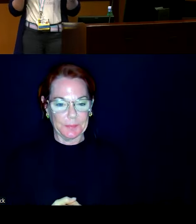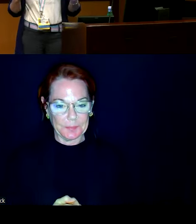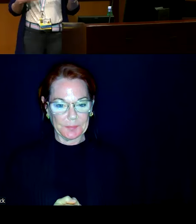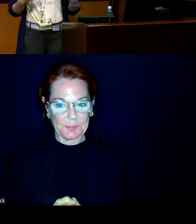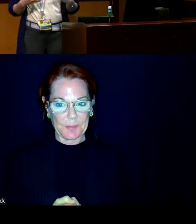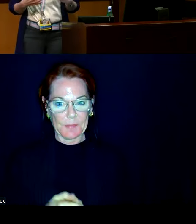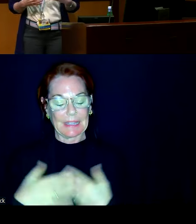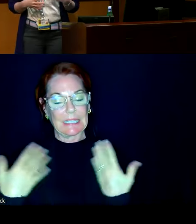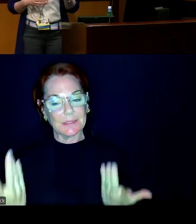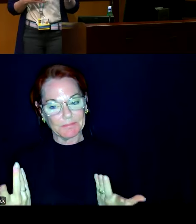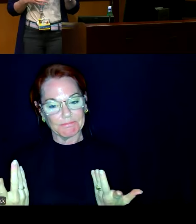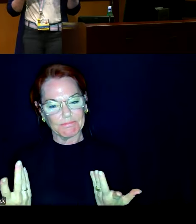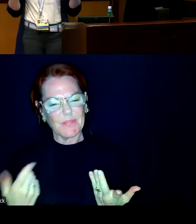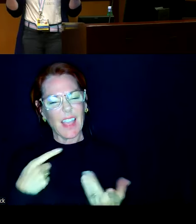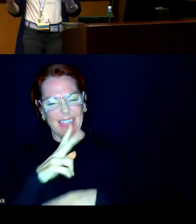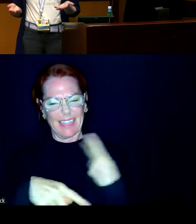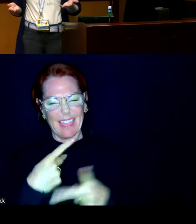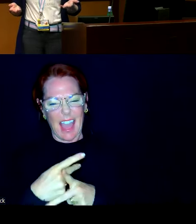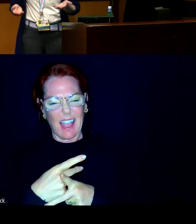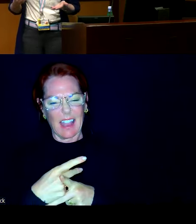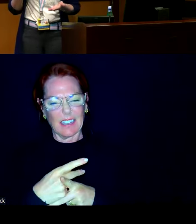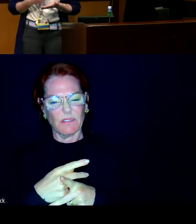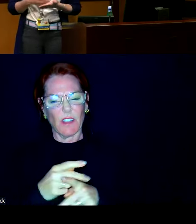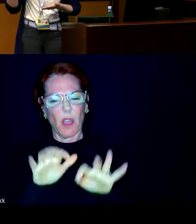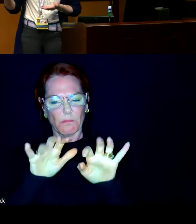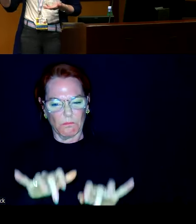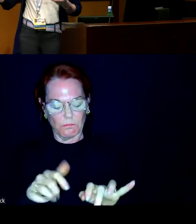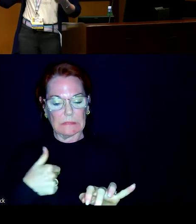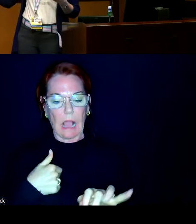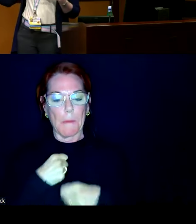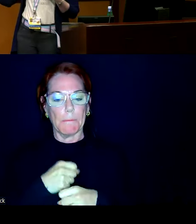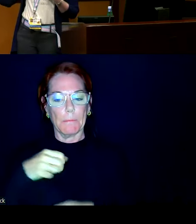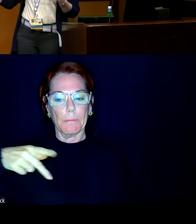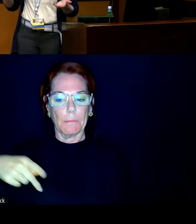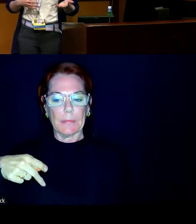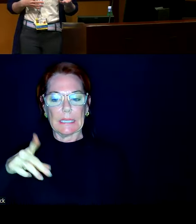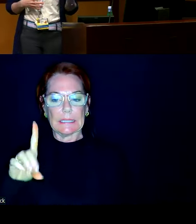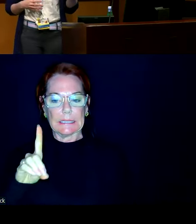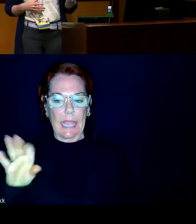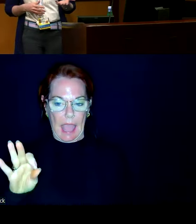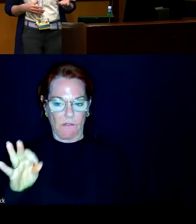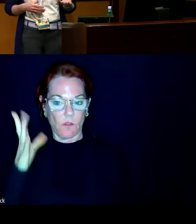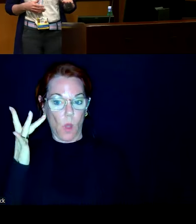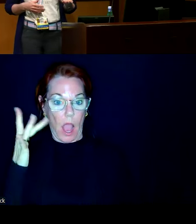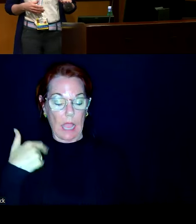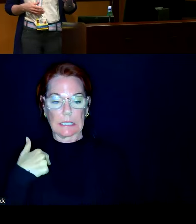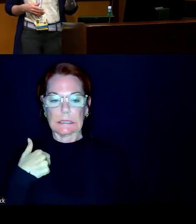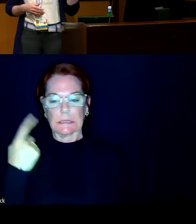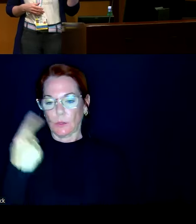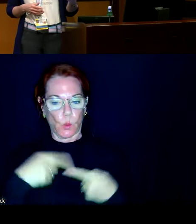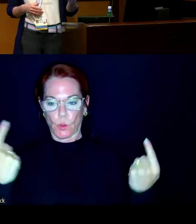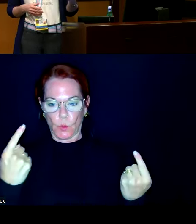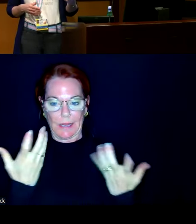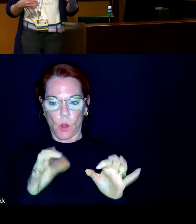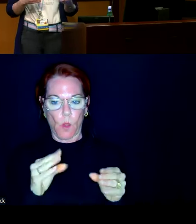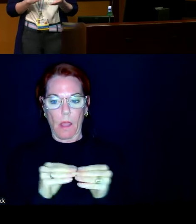So with these kind of pieces, I will make a PDF because I don't want to put traffic to that site because I don't agree with it.